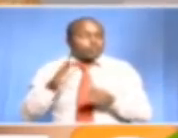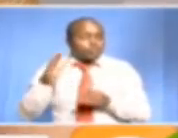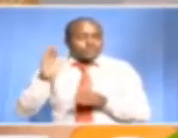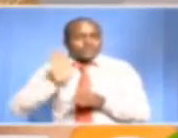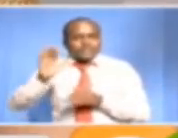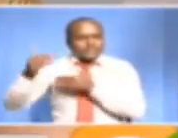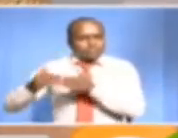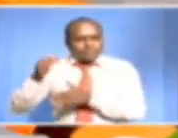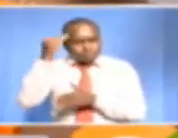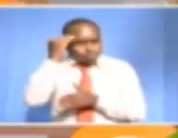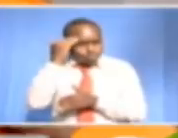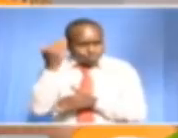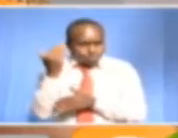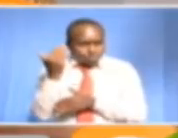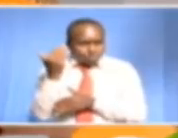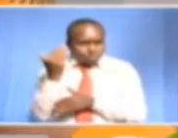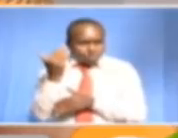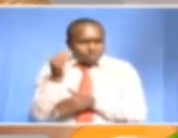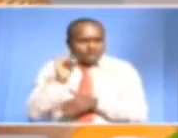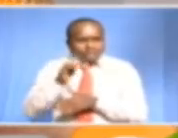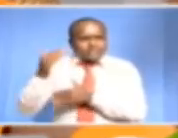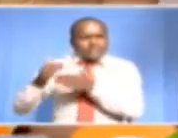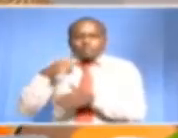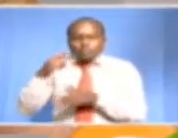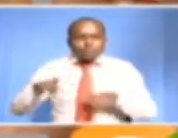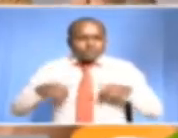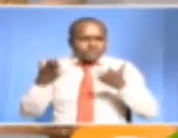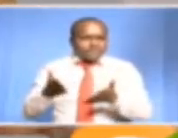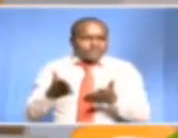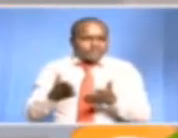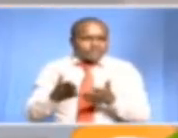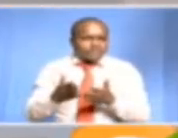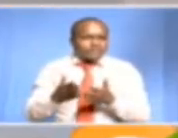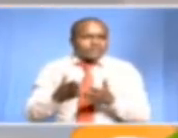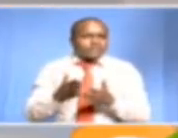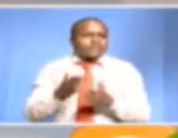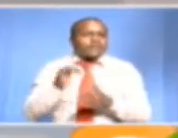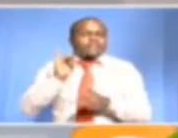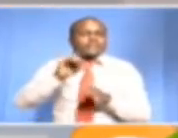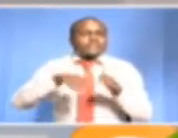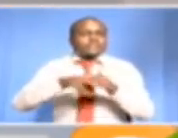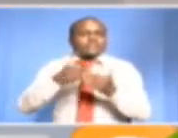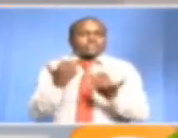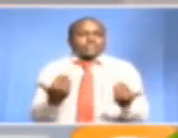with disability. And that is a neighbor who lives there. That child cannot actually be taken out